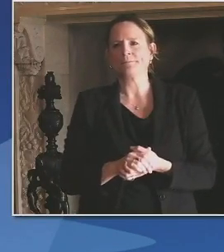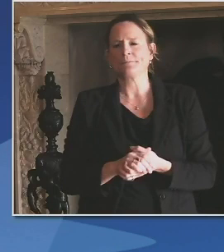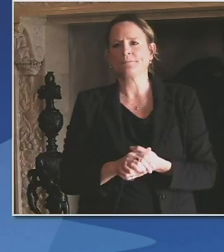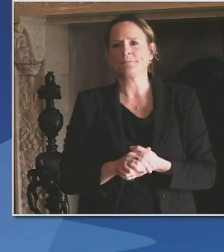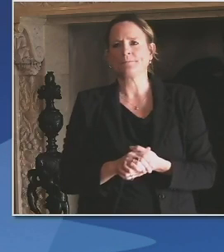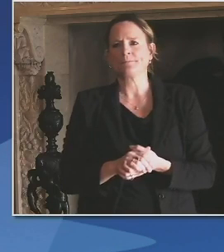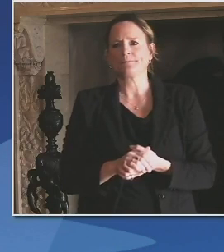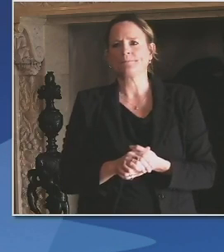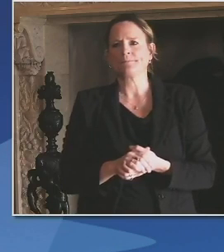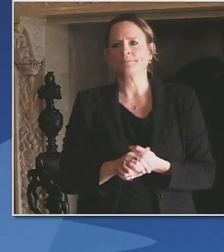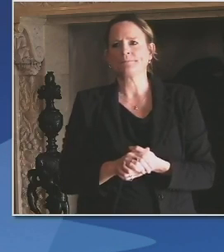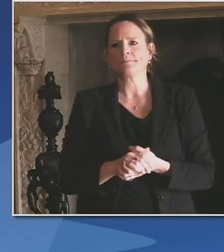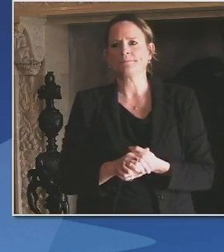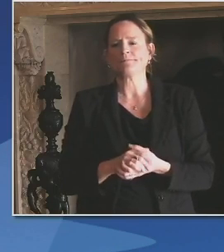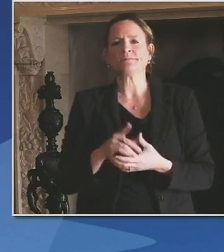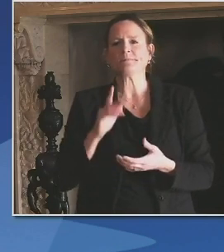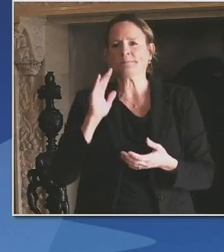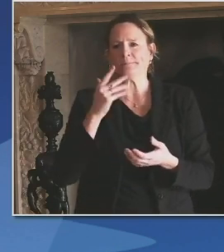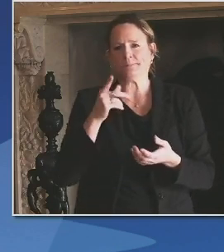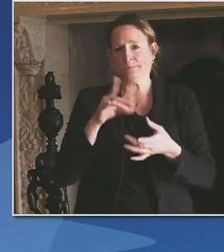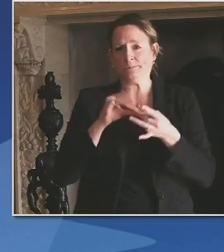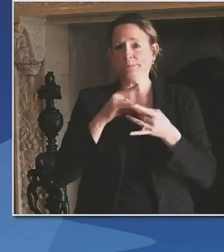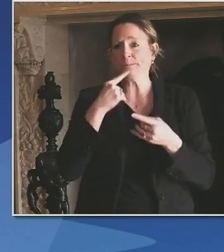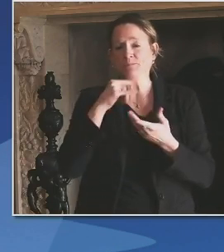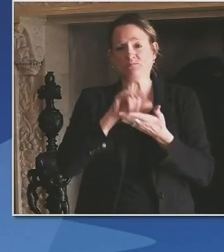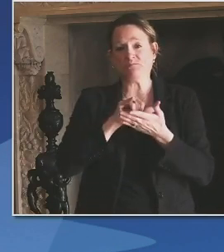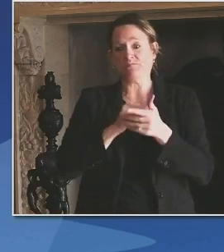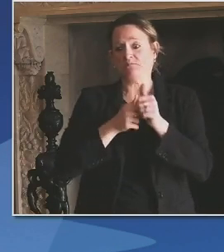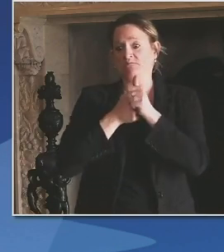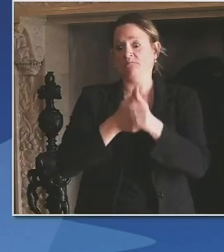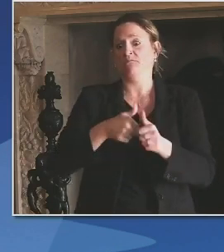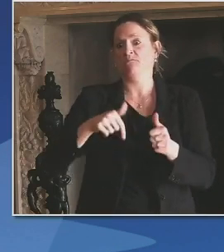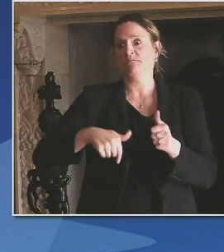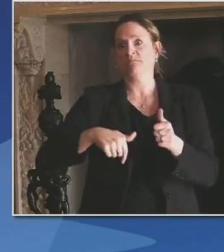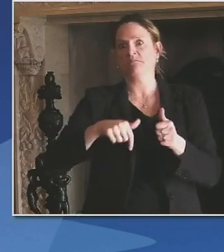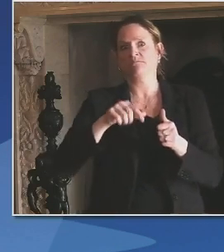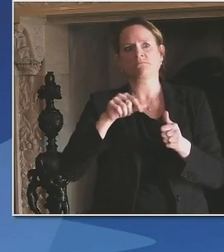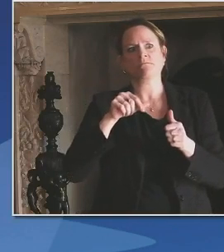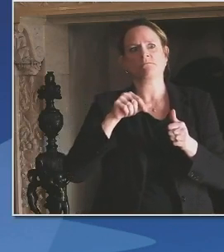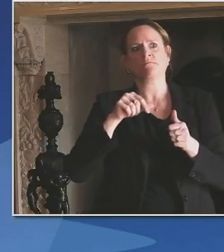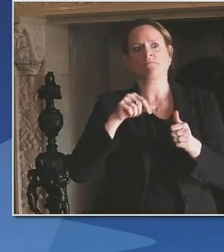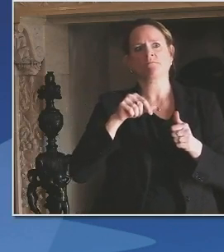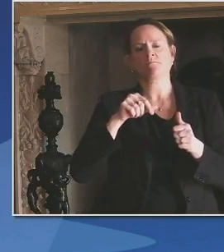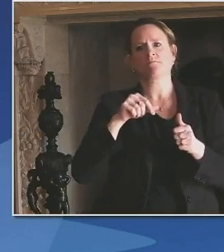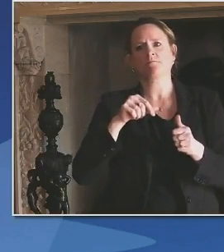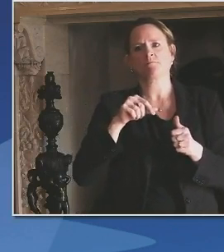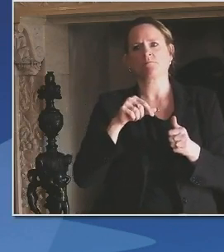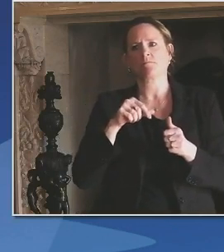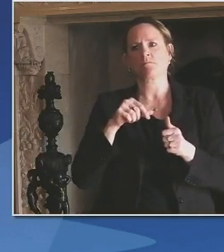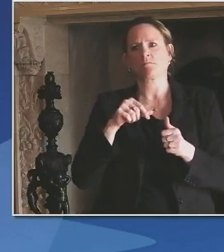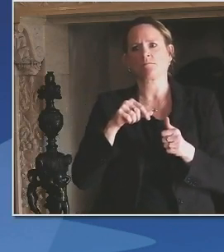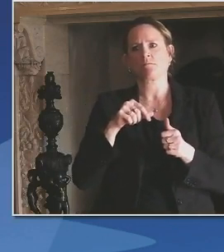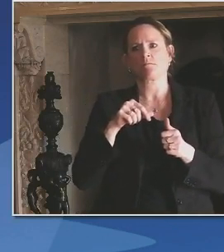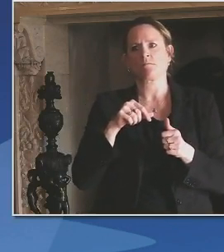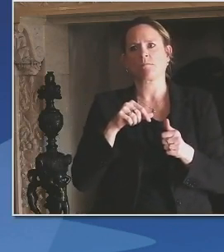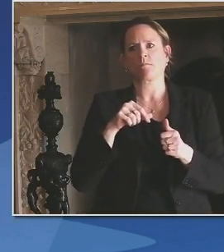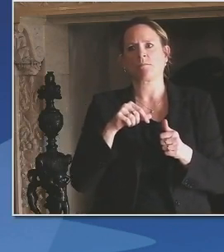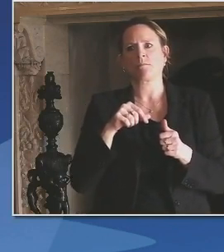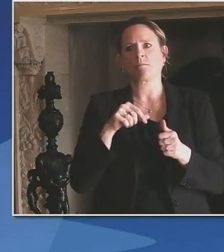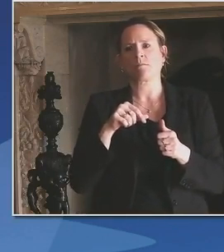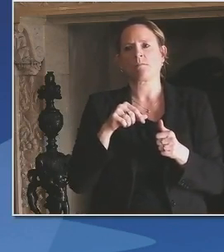in Wisconsin. It seems also that it's more about sending a statement. So why is that something that Wisconsin is